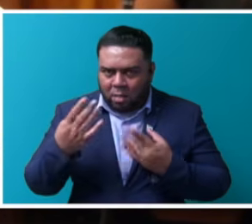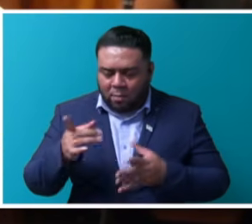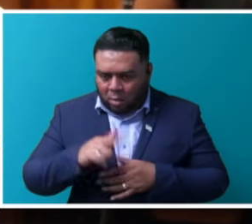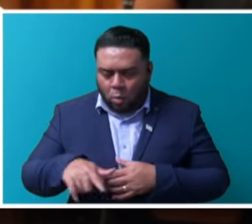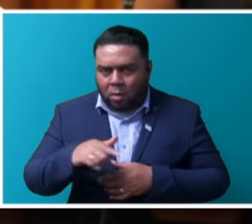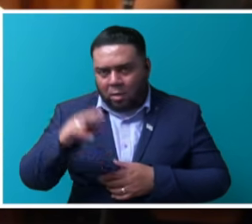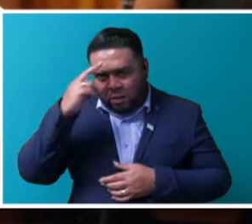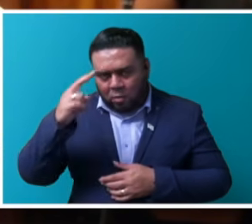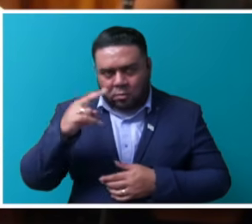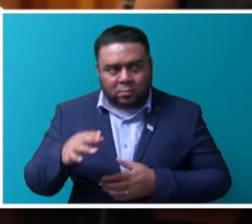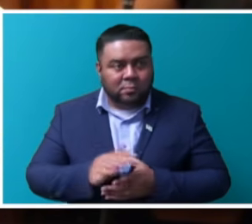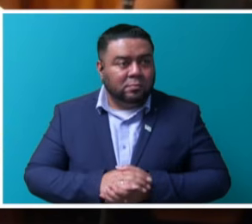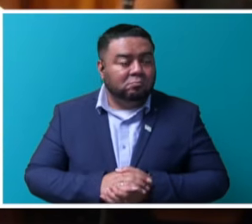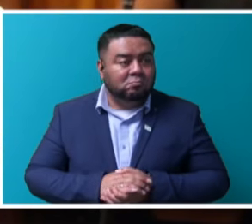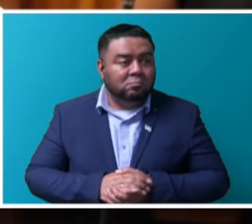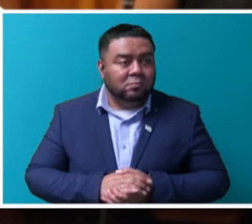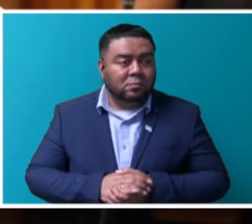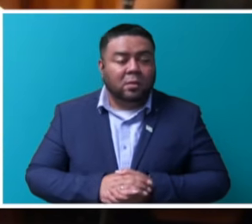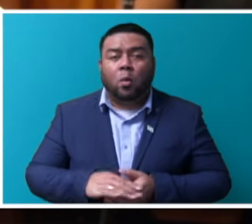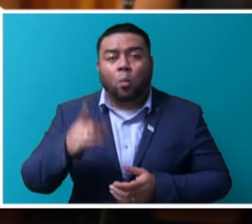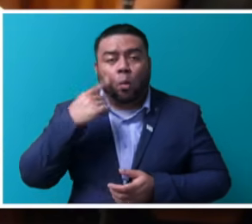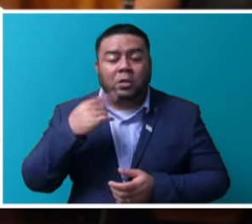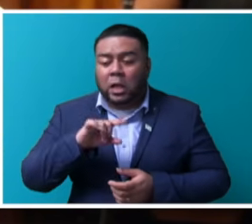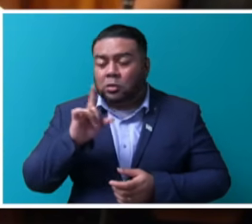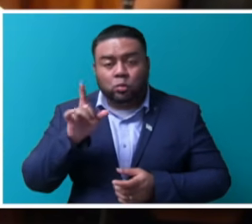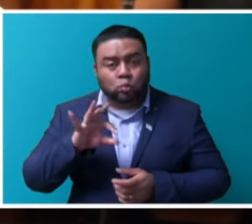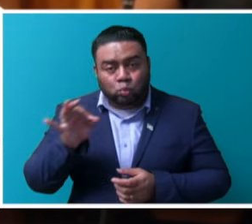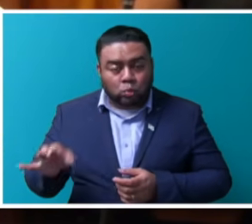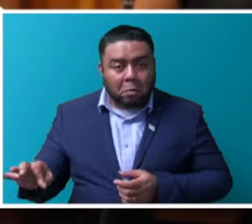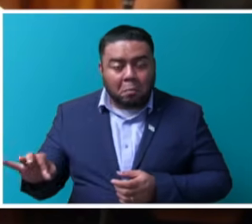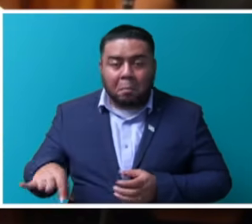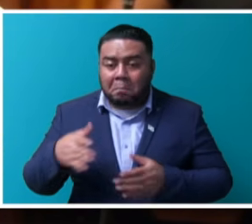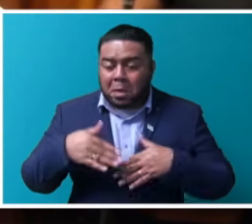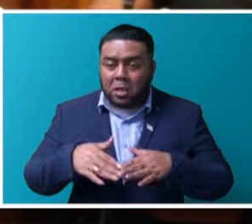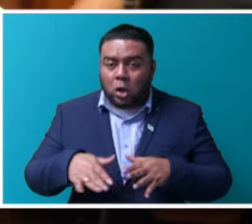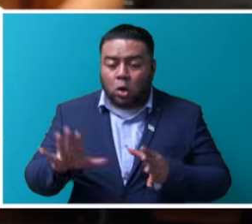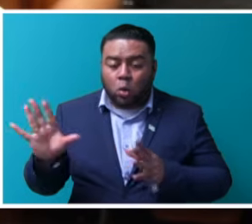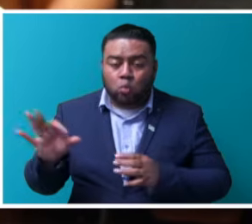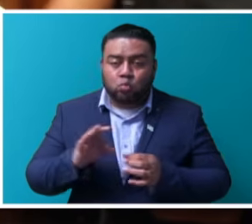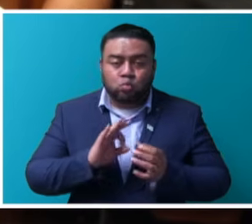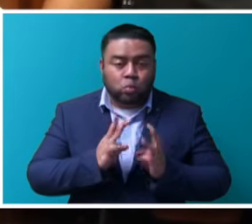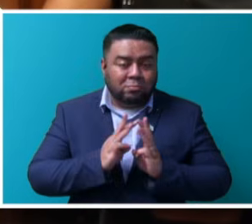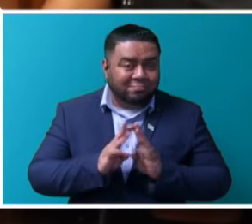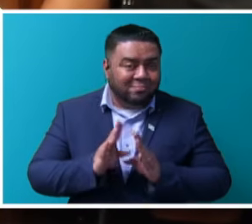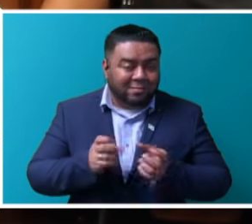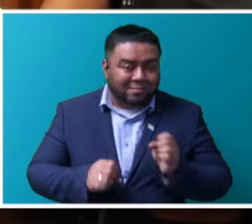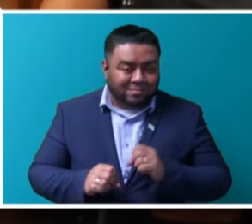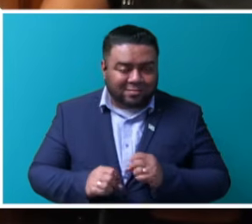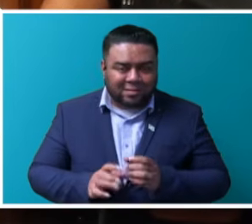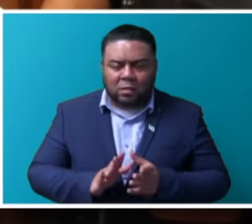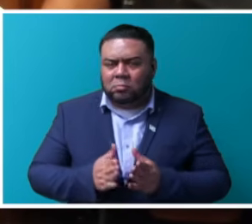national priority, such as in the area of water and sewerage, manufacturing, nautical science, hydrology, and aviation